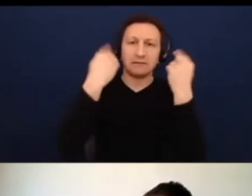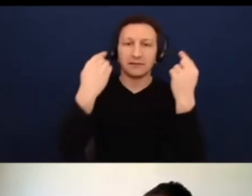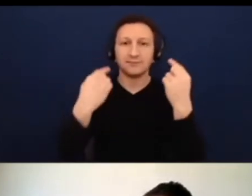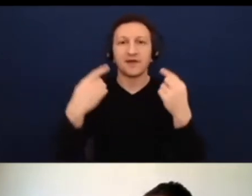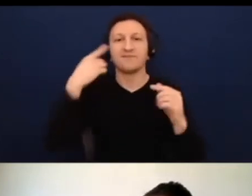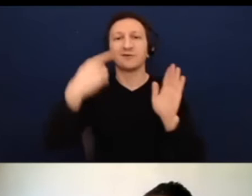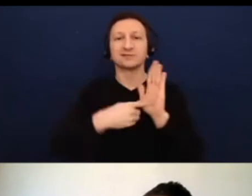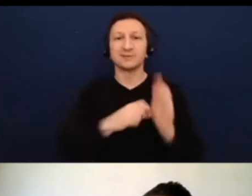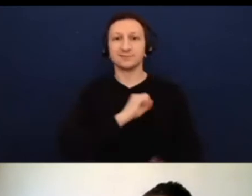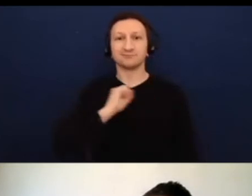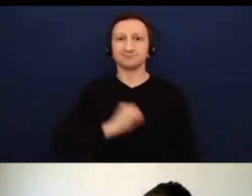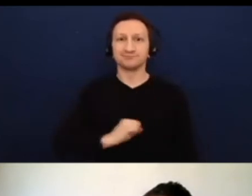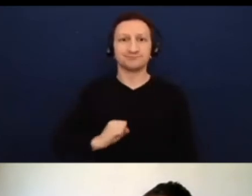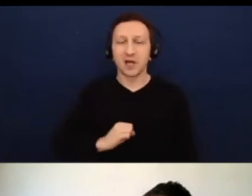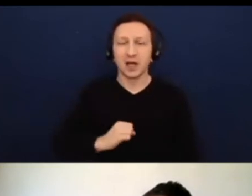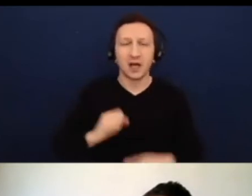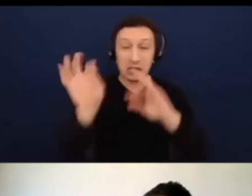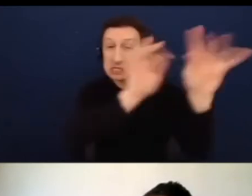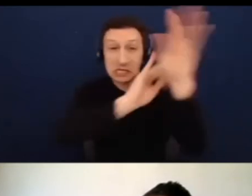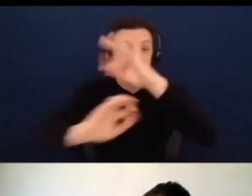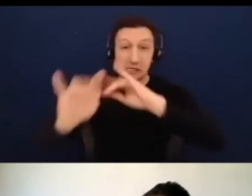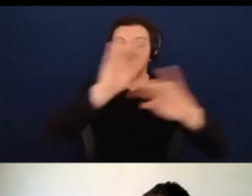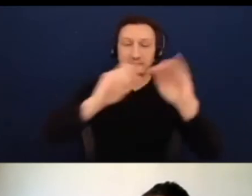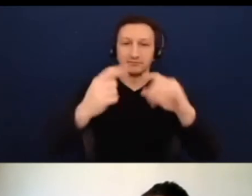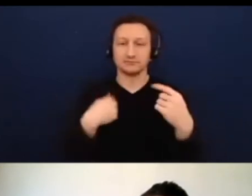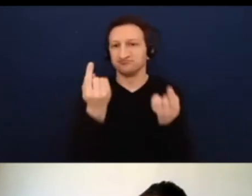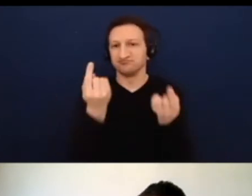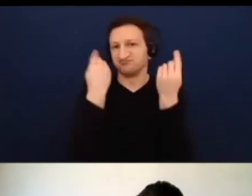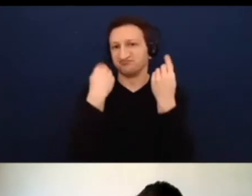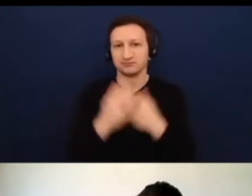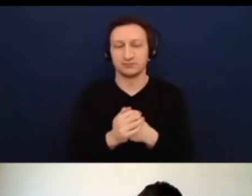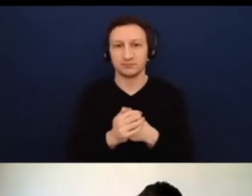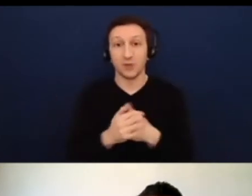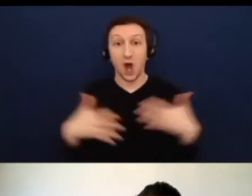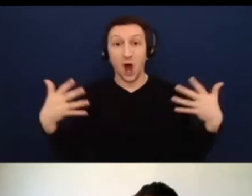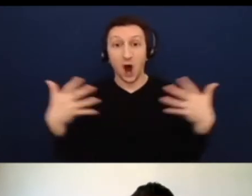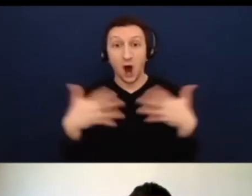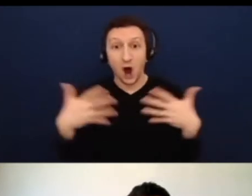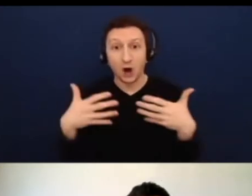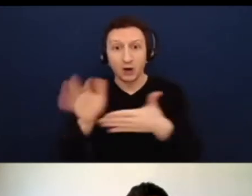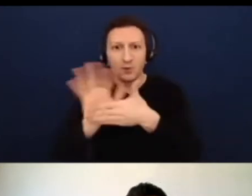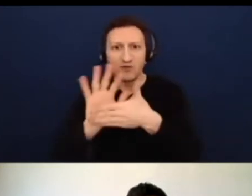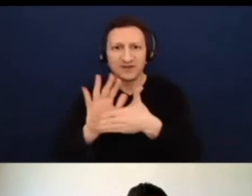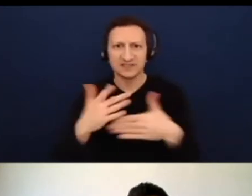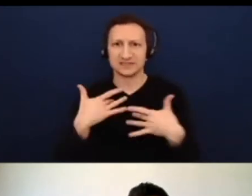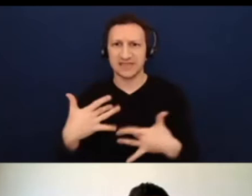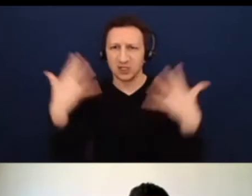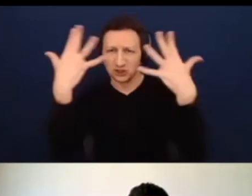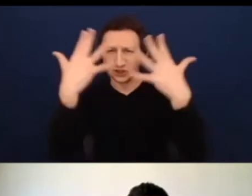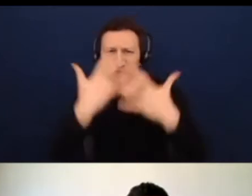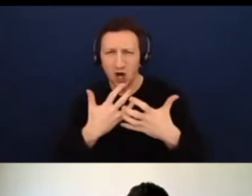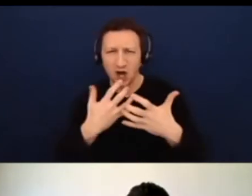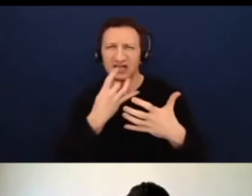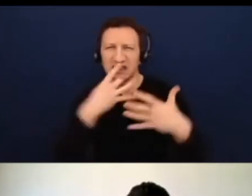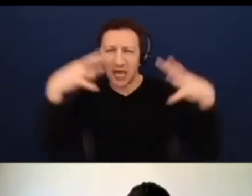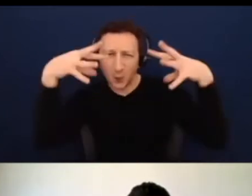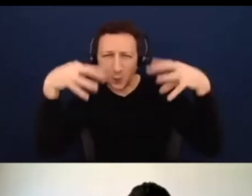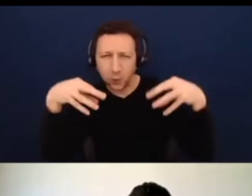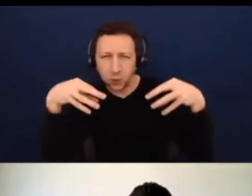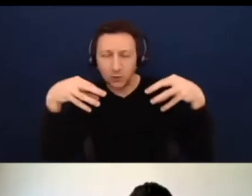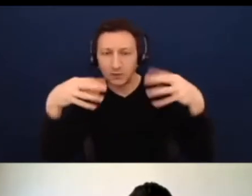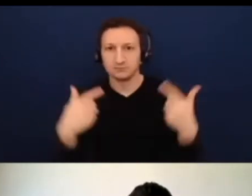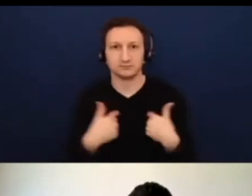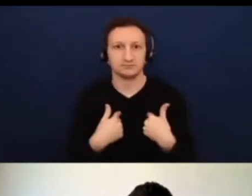I'm a big horror fan, and I know a lot of times horror is a lot darker, and especially like for the climax of the movie, also